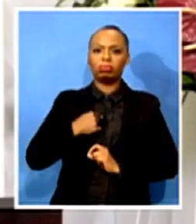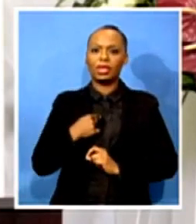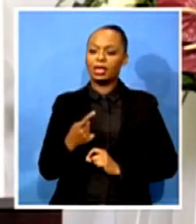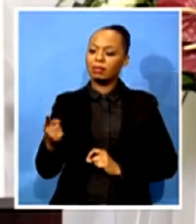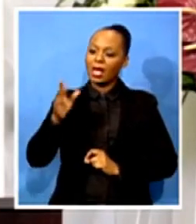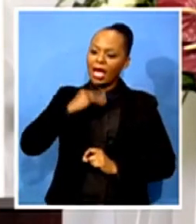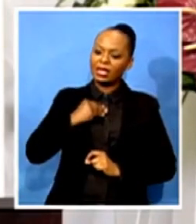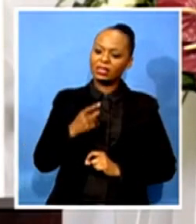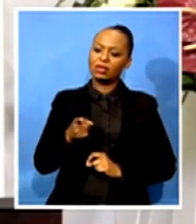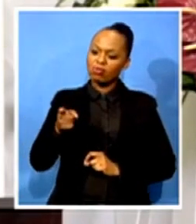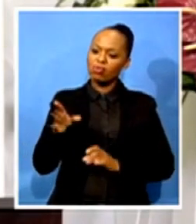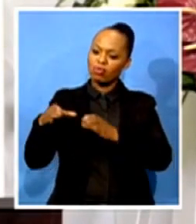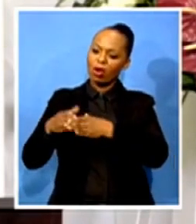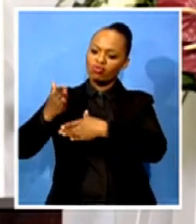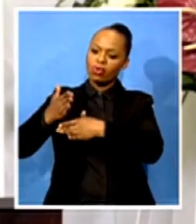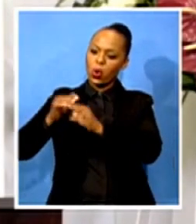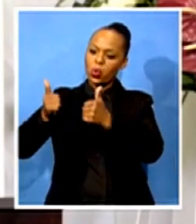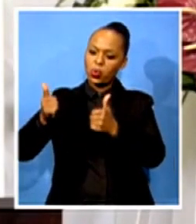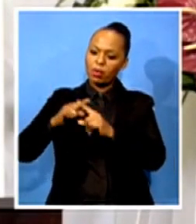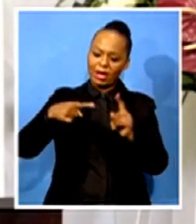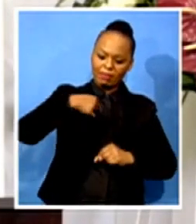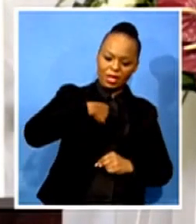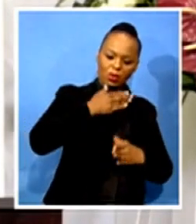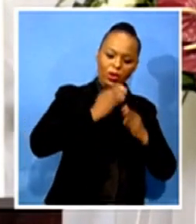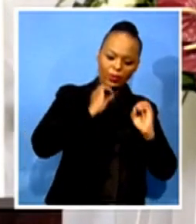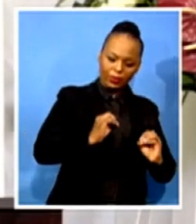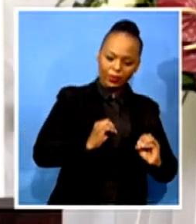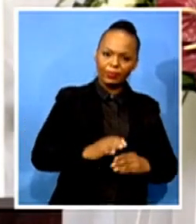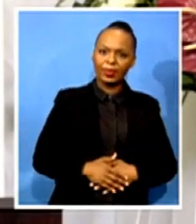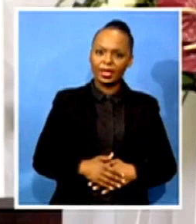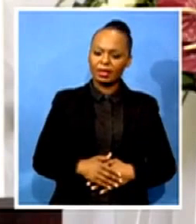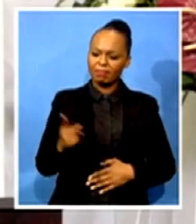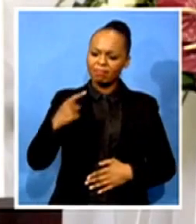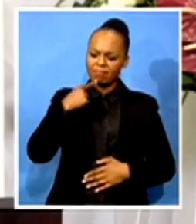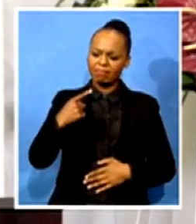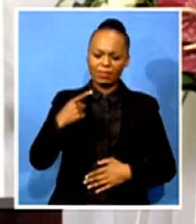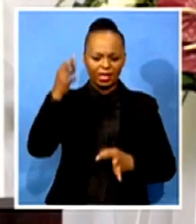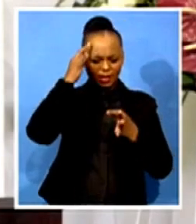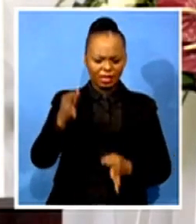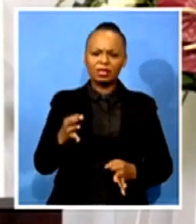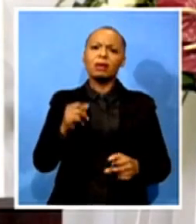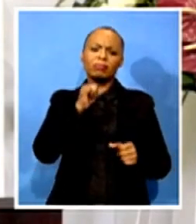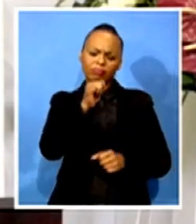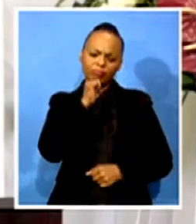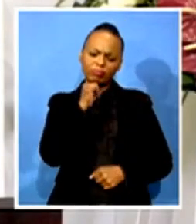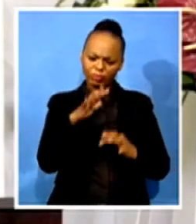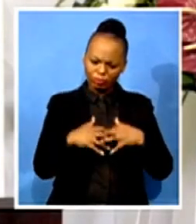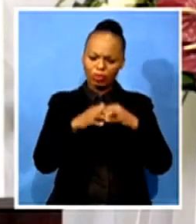We suggest you the organization. It made sense to me. They were all established in jobs,